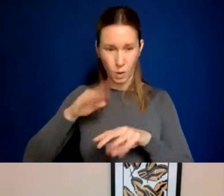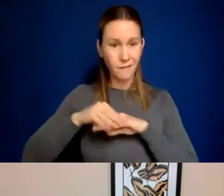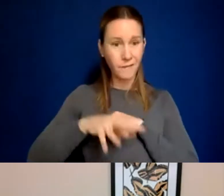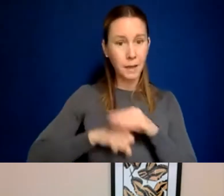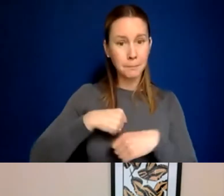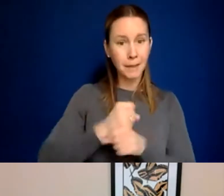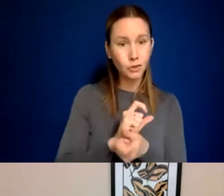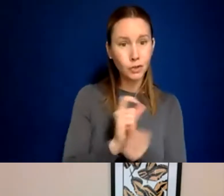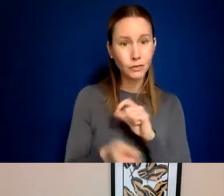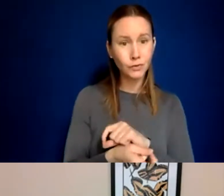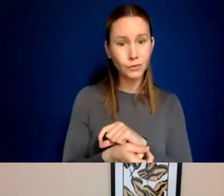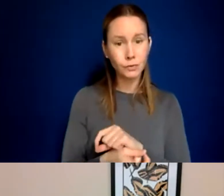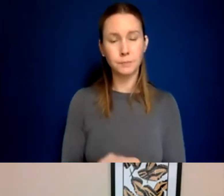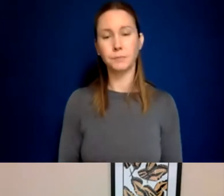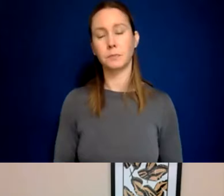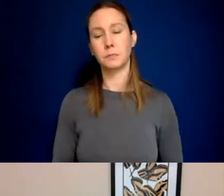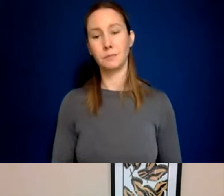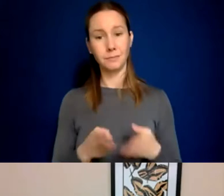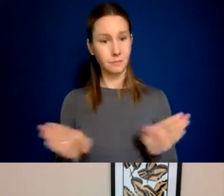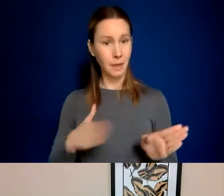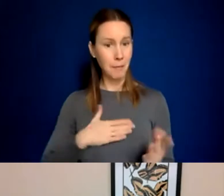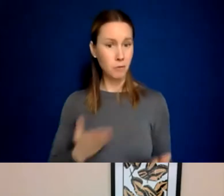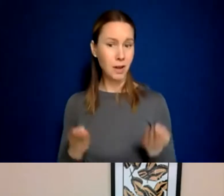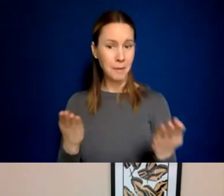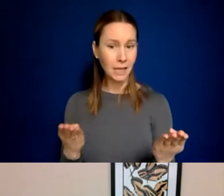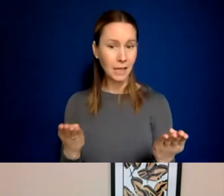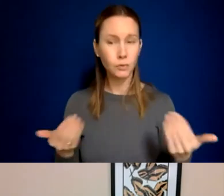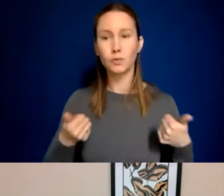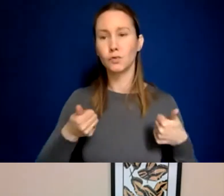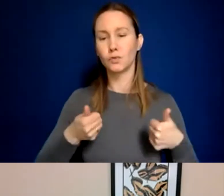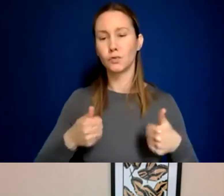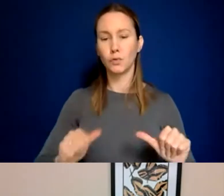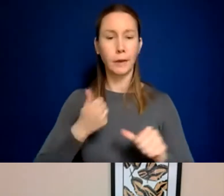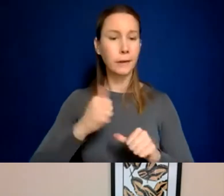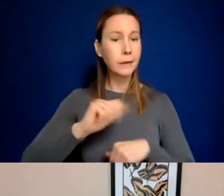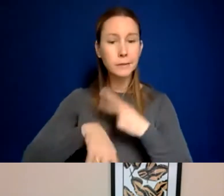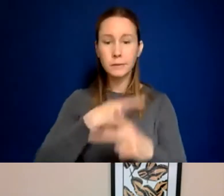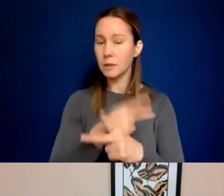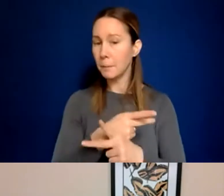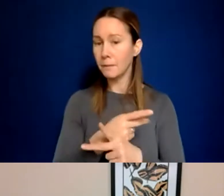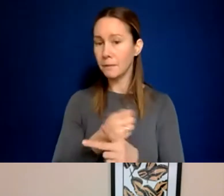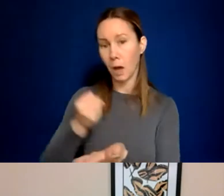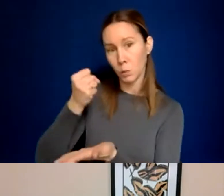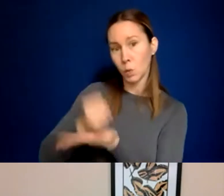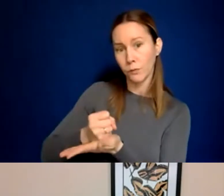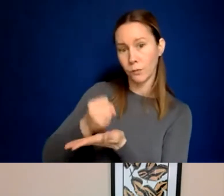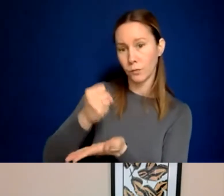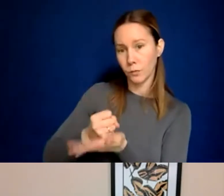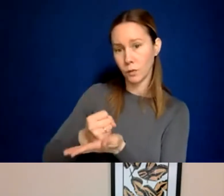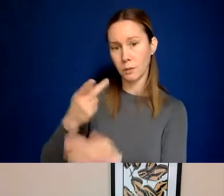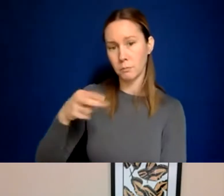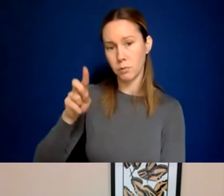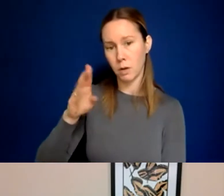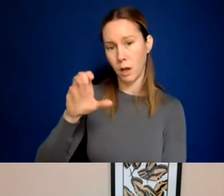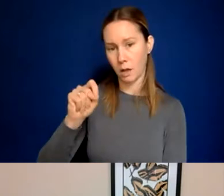in general, my recommendation is to try any sort of unapproved product, ideally in the